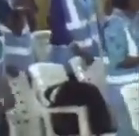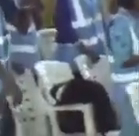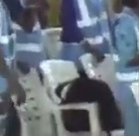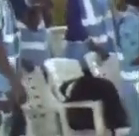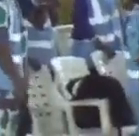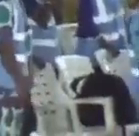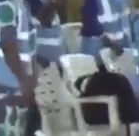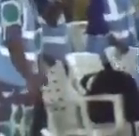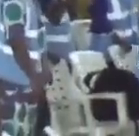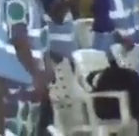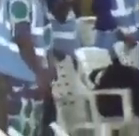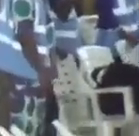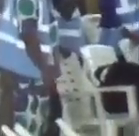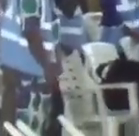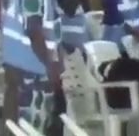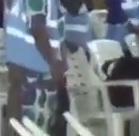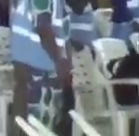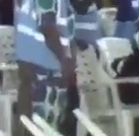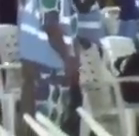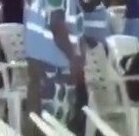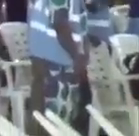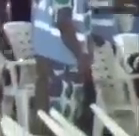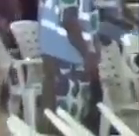Then for the next 5 minutes,